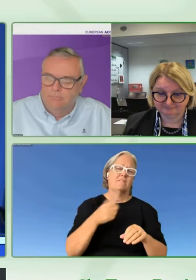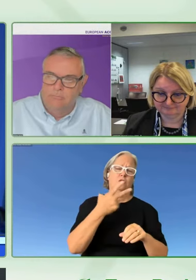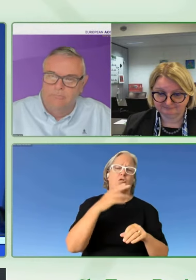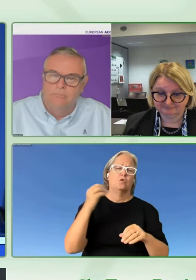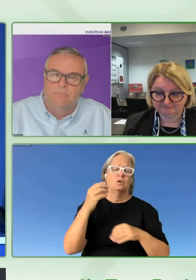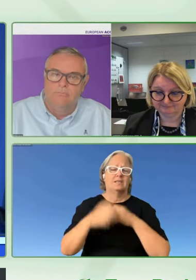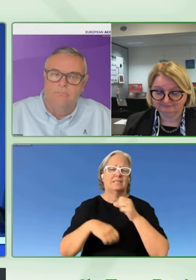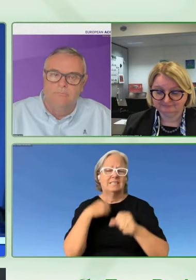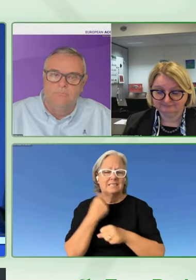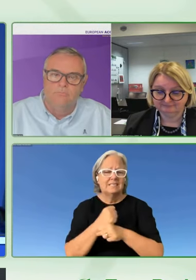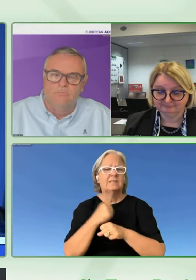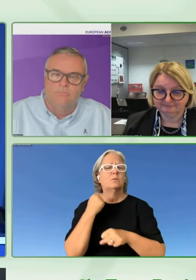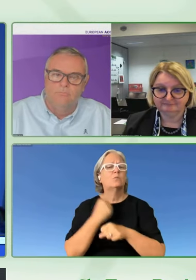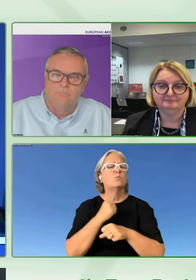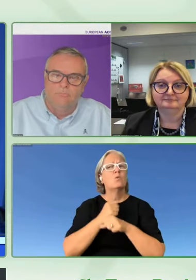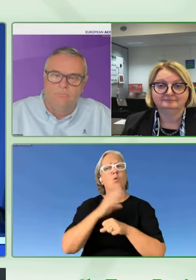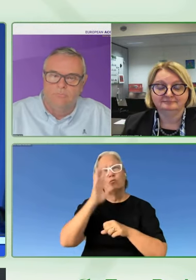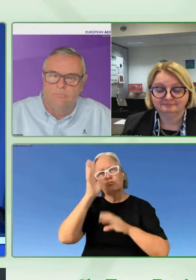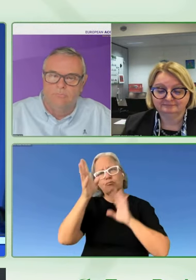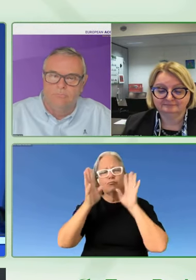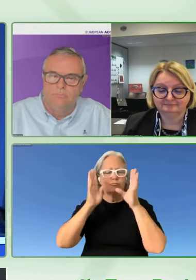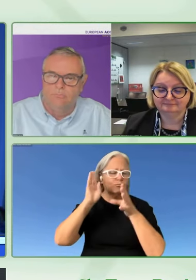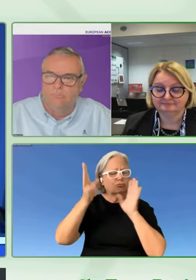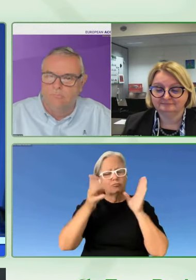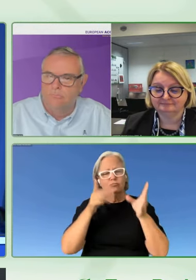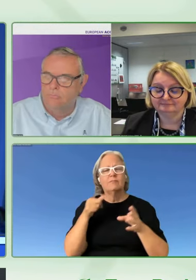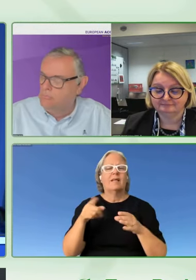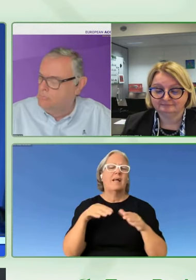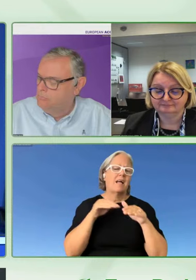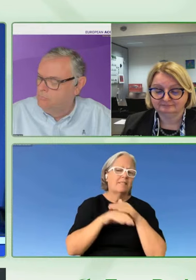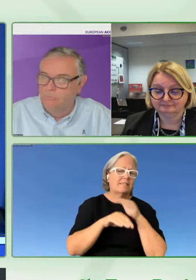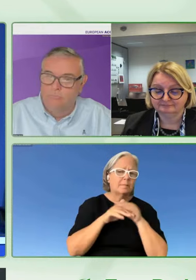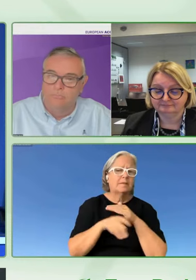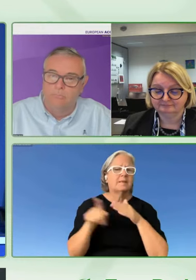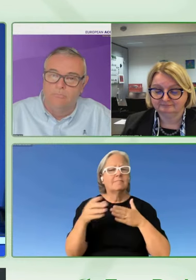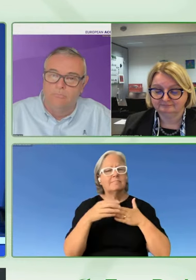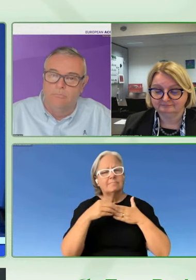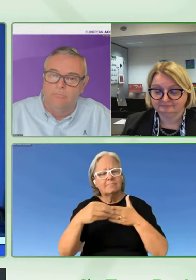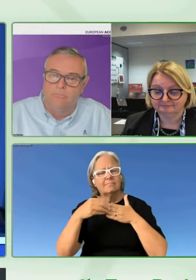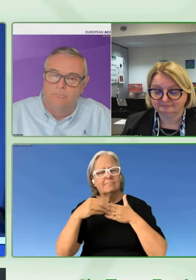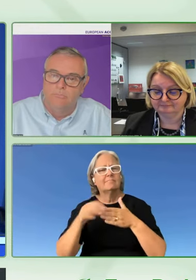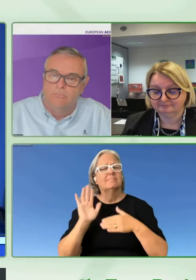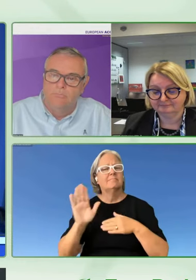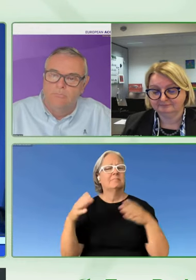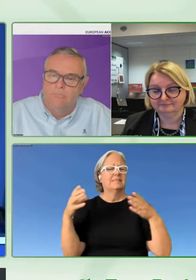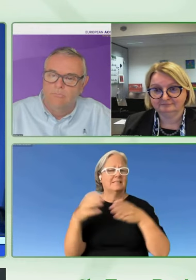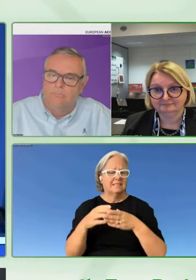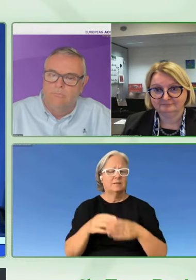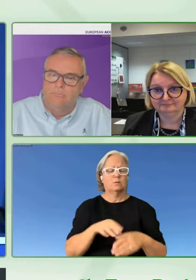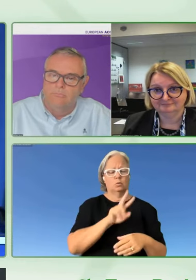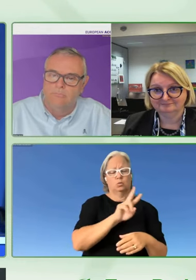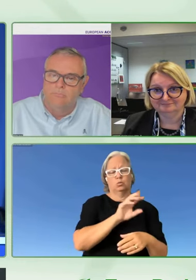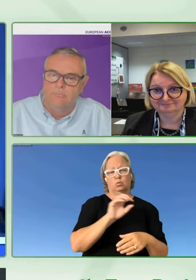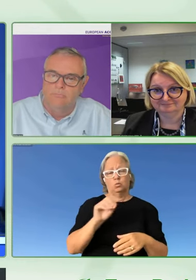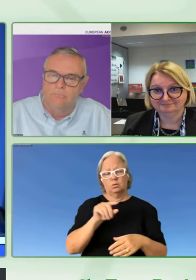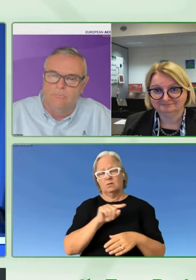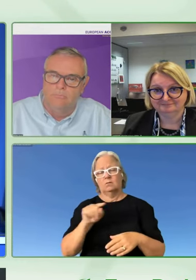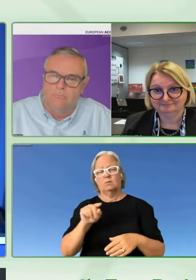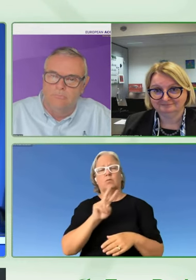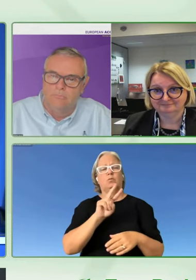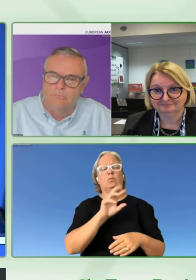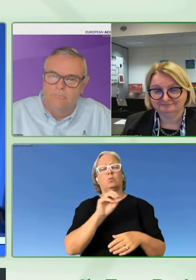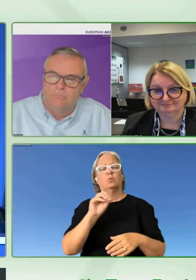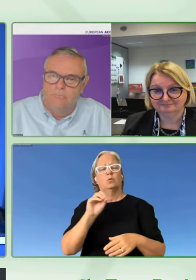accessibility, leading diverse teams experience, and from 2000 to 2003 as general director and CEO of